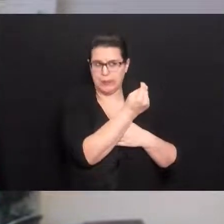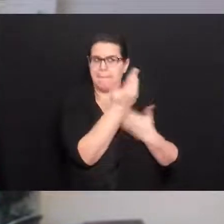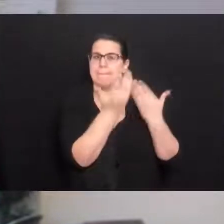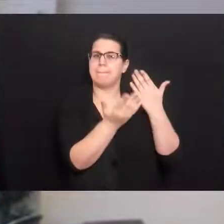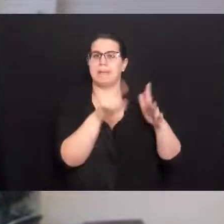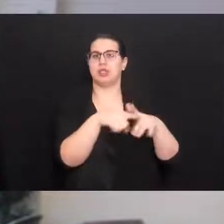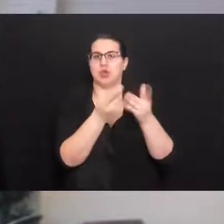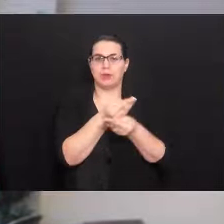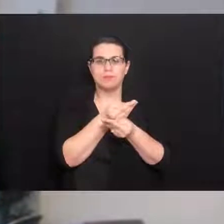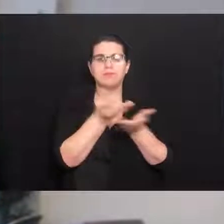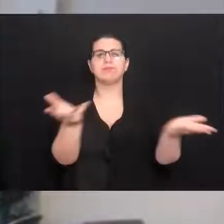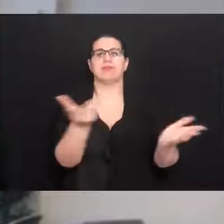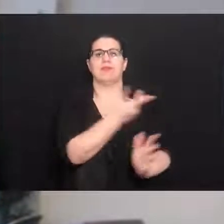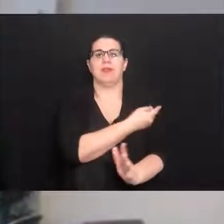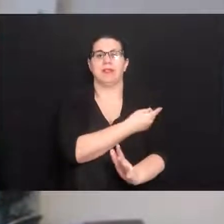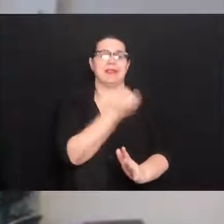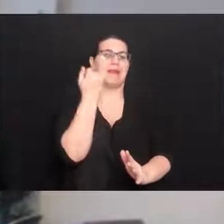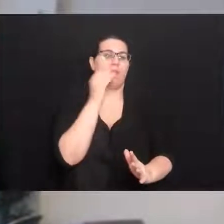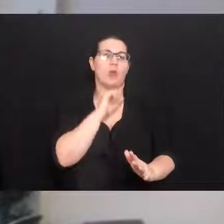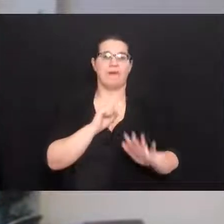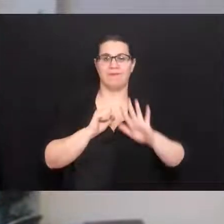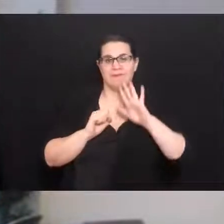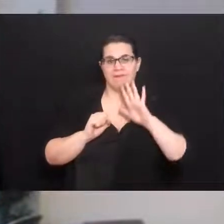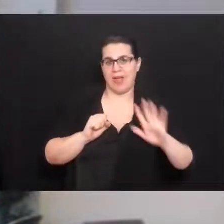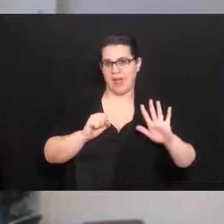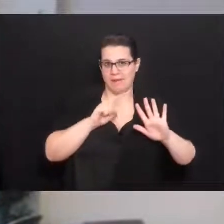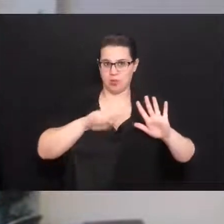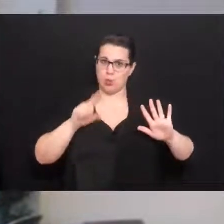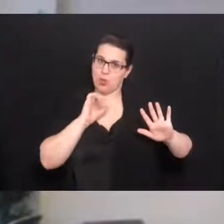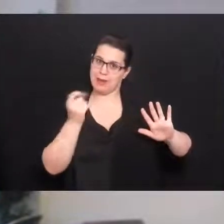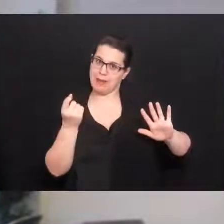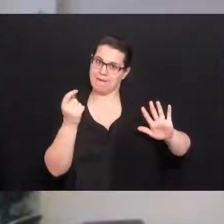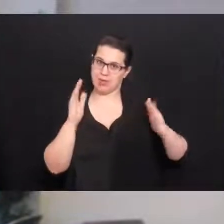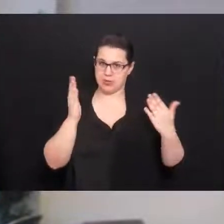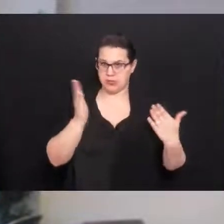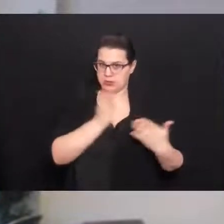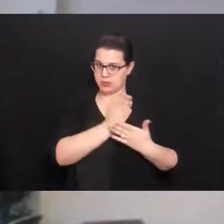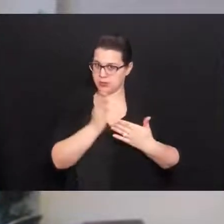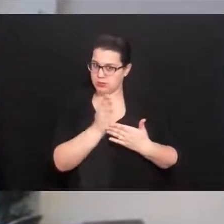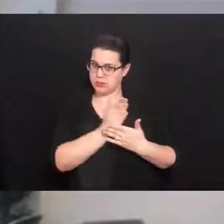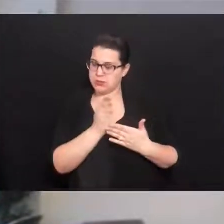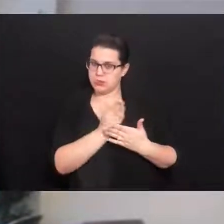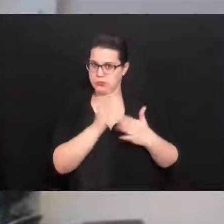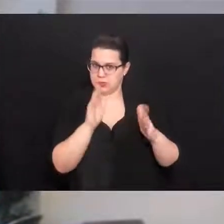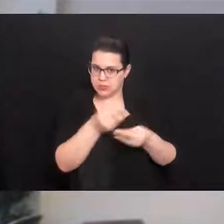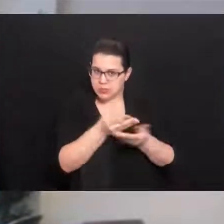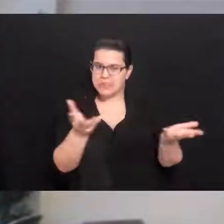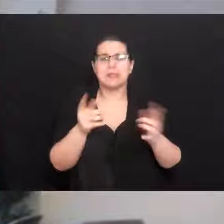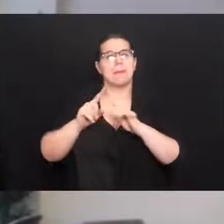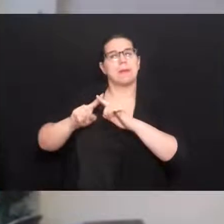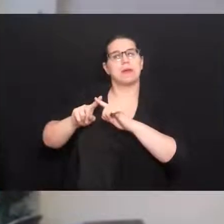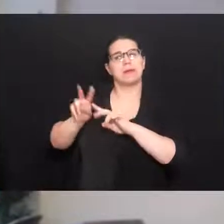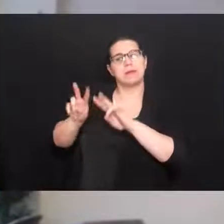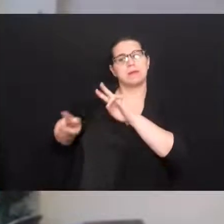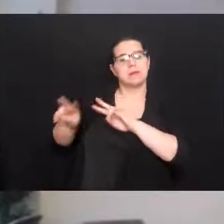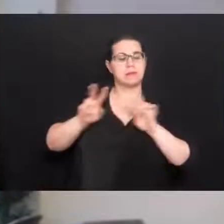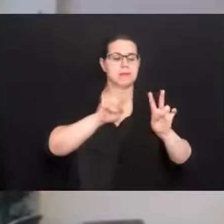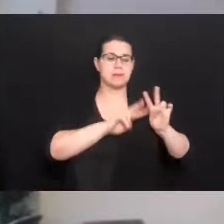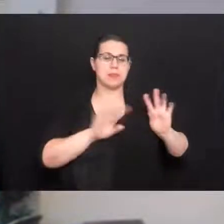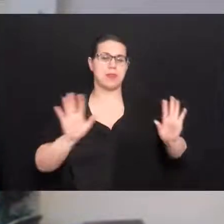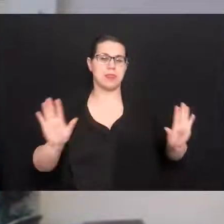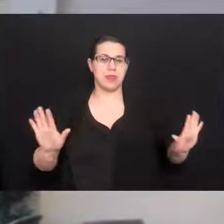West Virginians 5 to 11 as soon as November 3rd, depending on how the assessment and